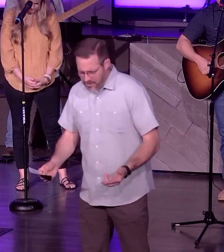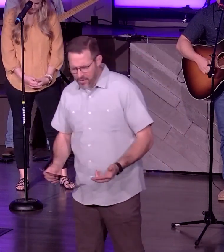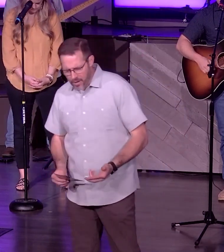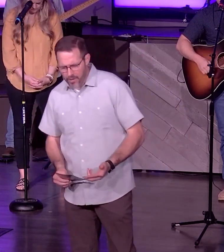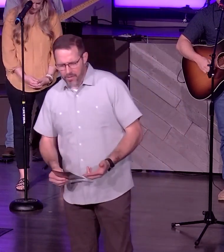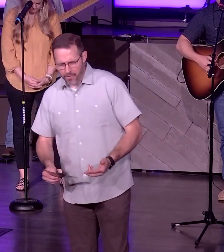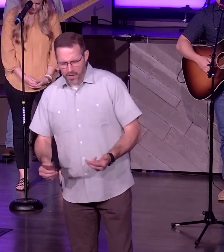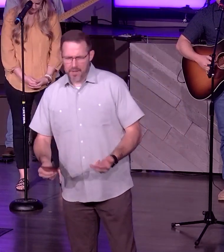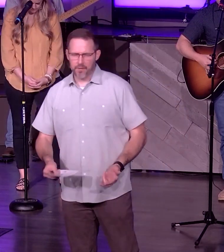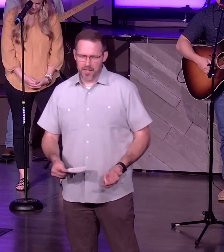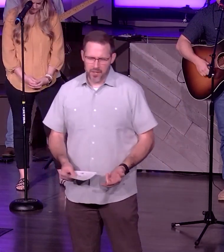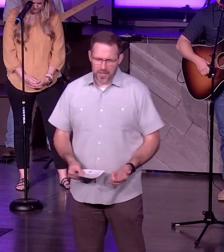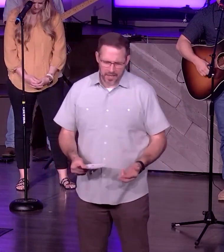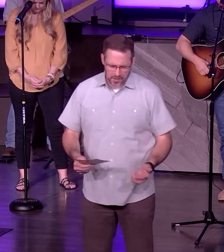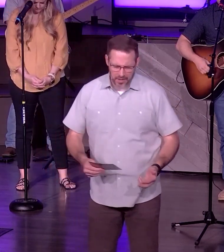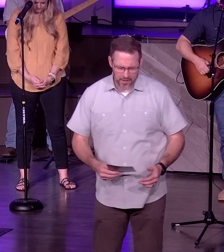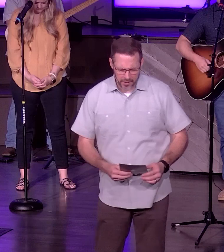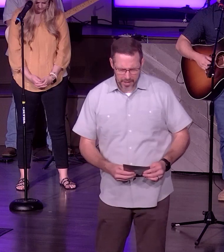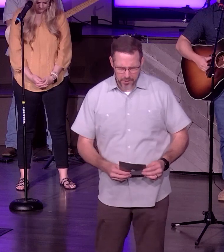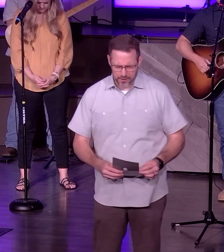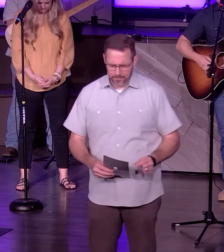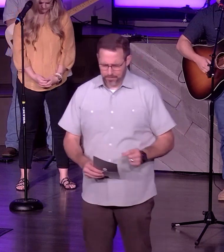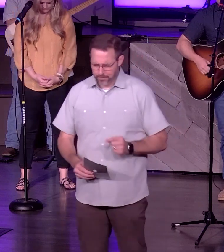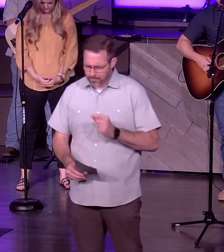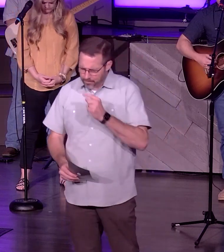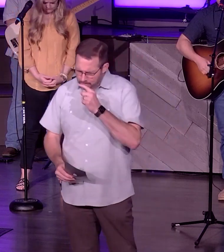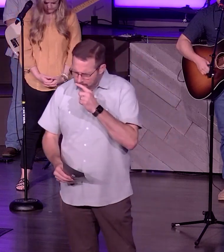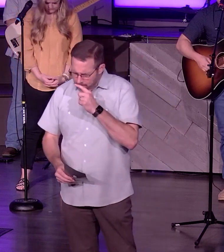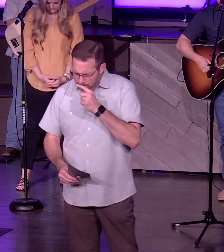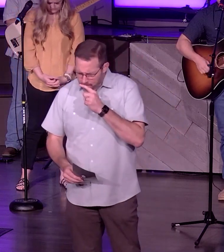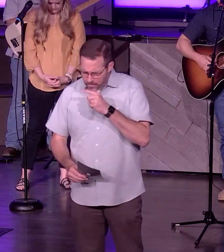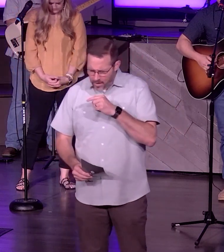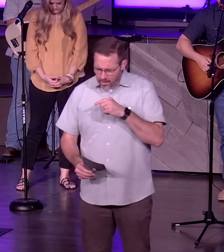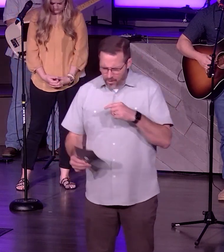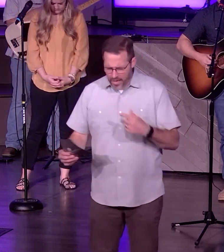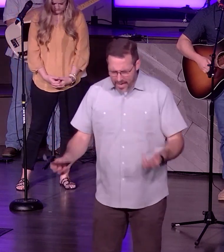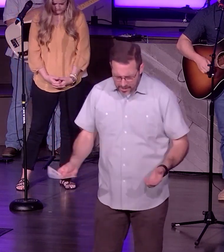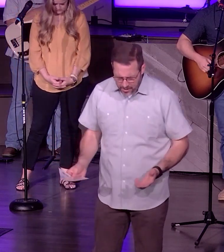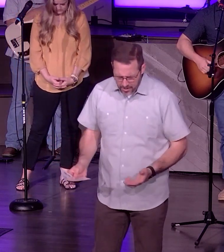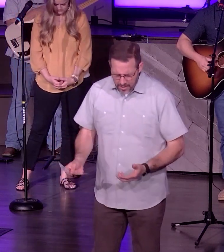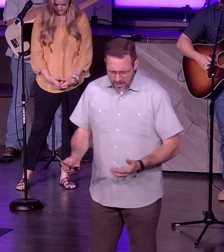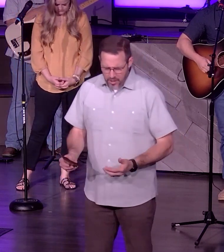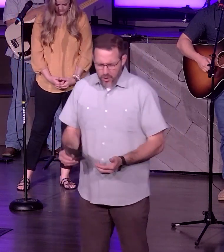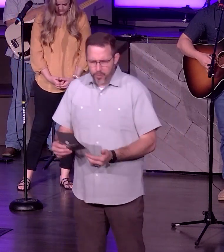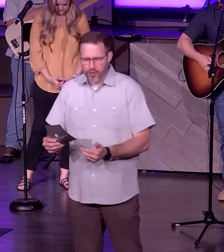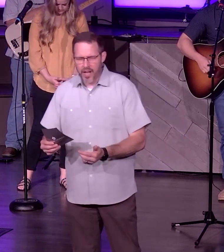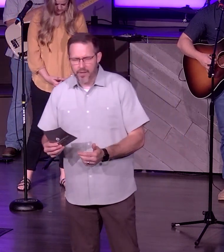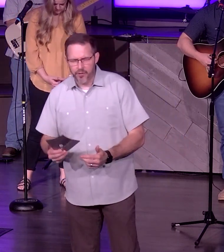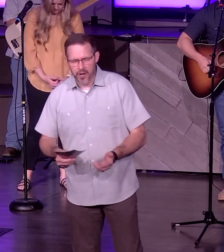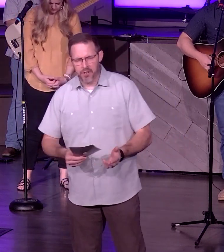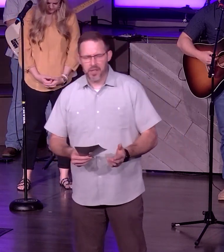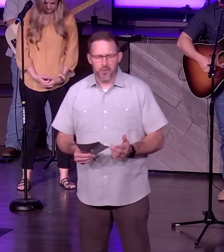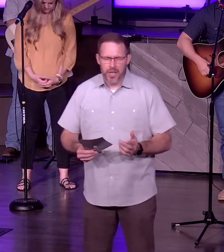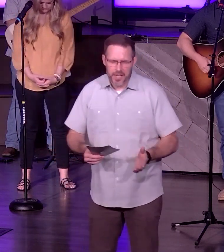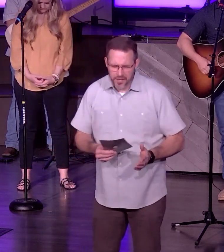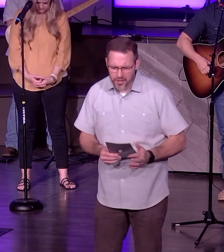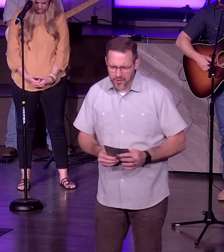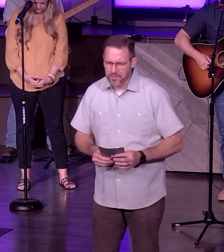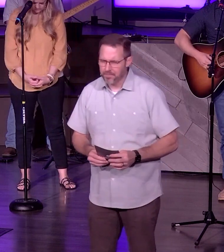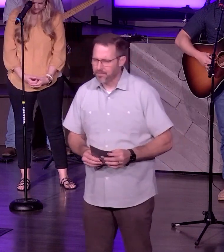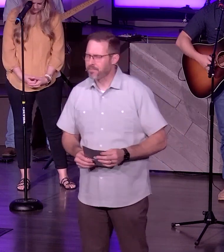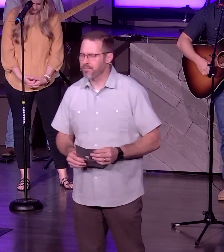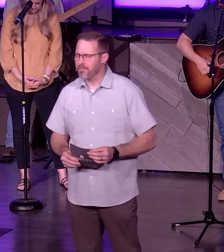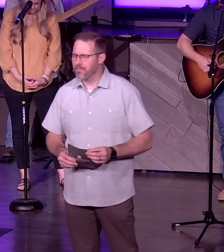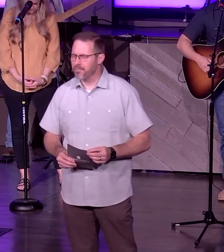Lord, we ask that we would faithfully do that as a congregation. Lord, I ask that you'd provide for everything we need